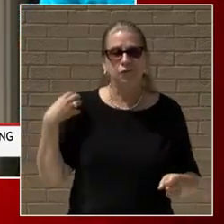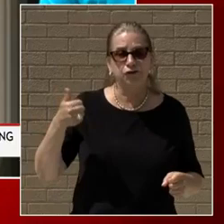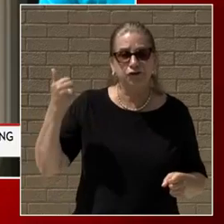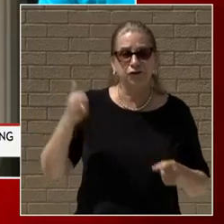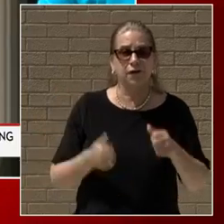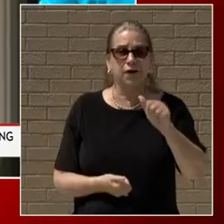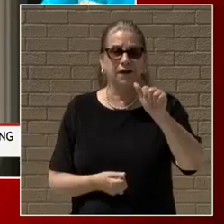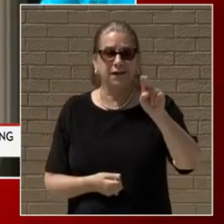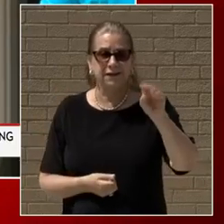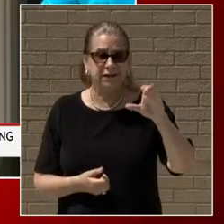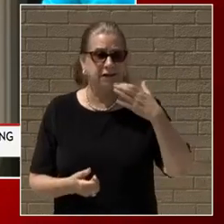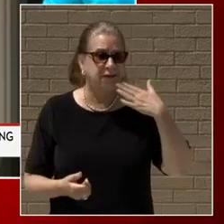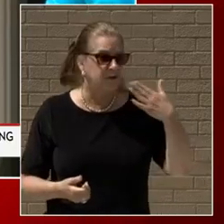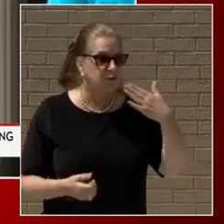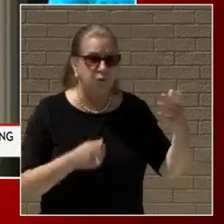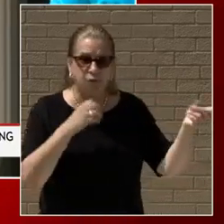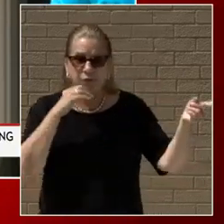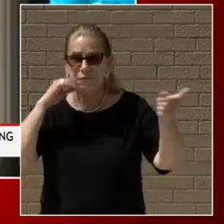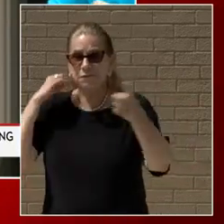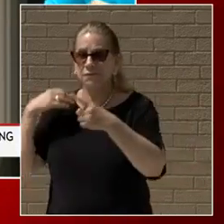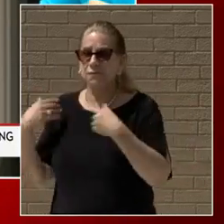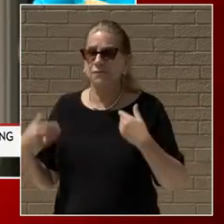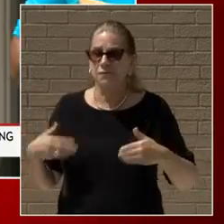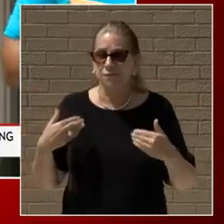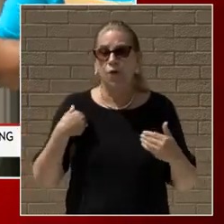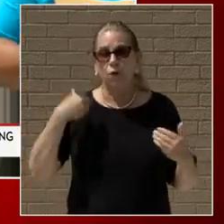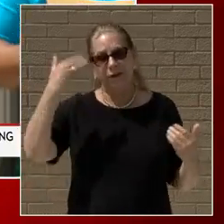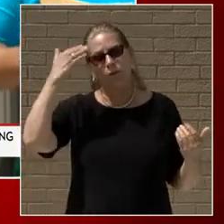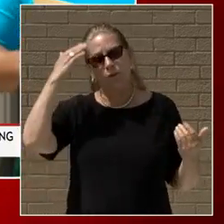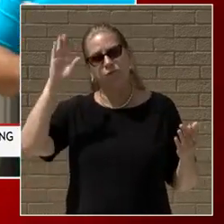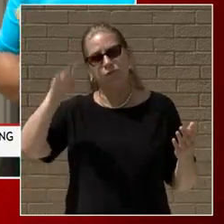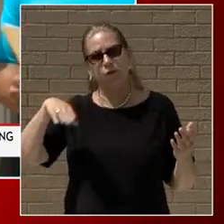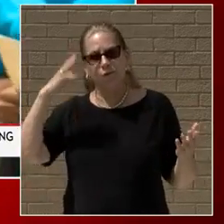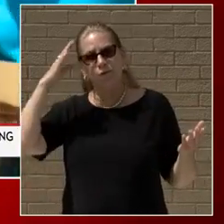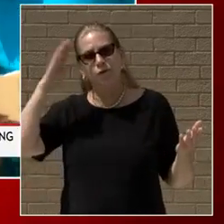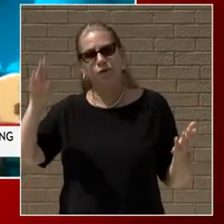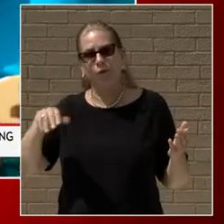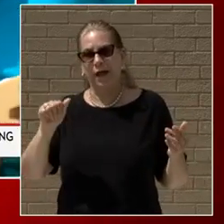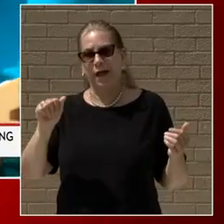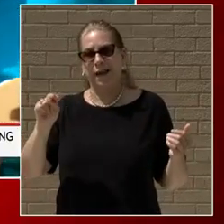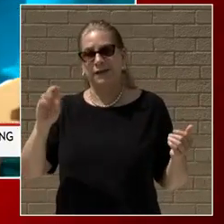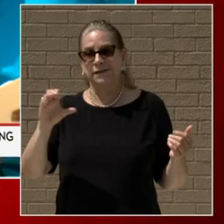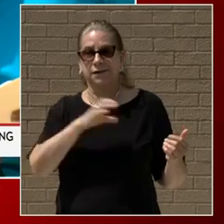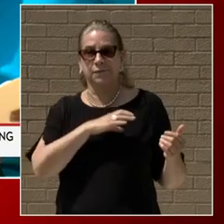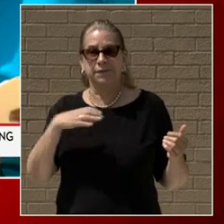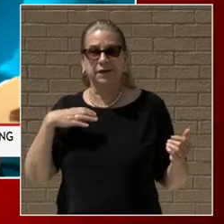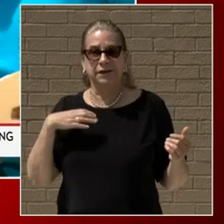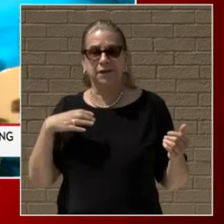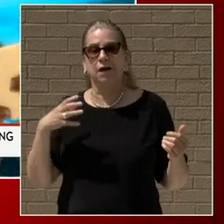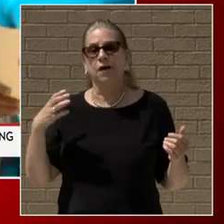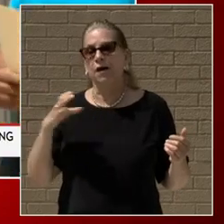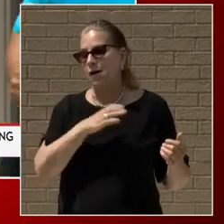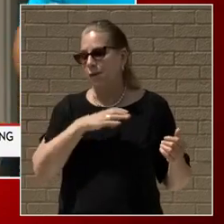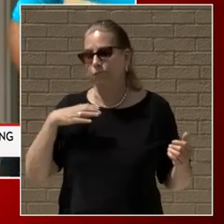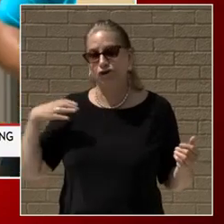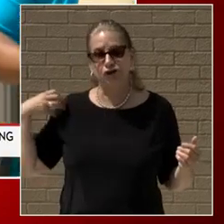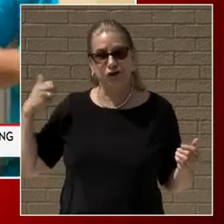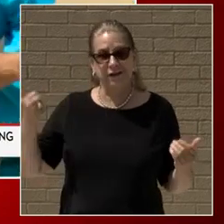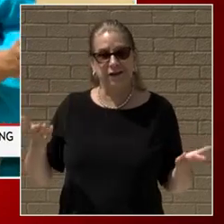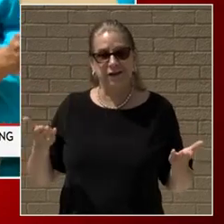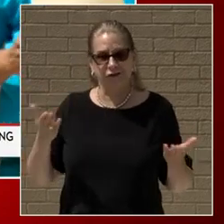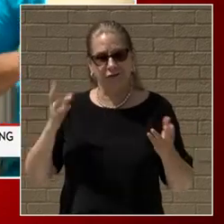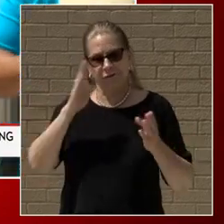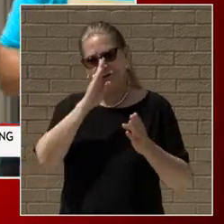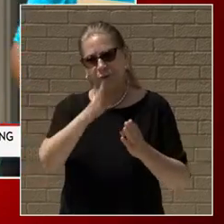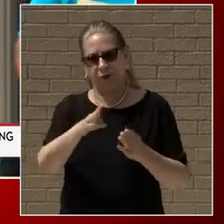thank you too, because we know that ANC commissioners hear directly from the community